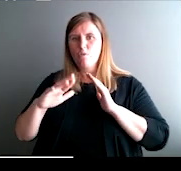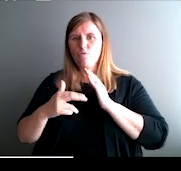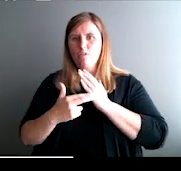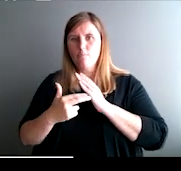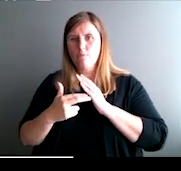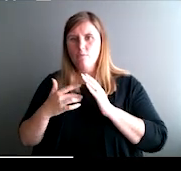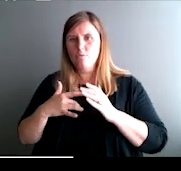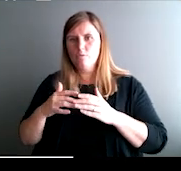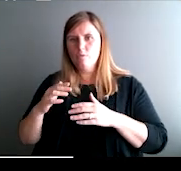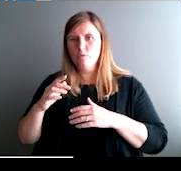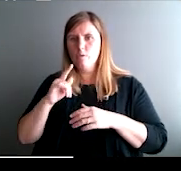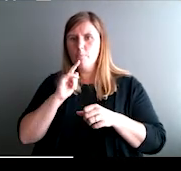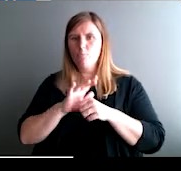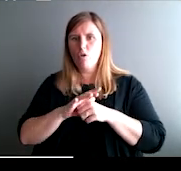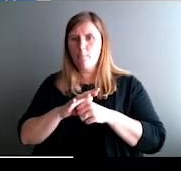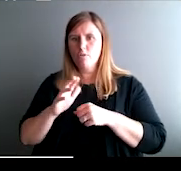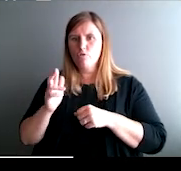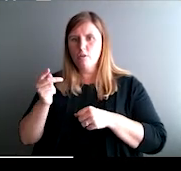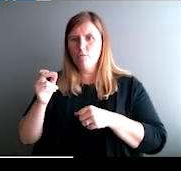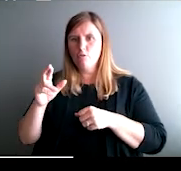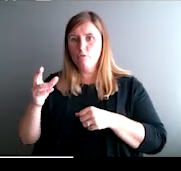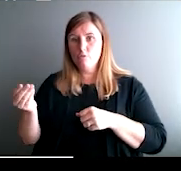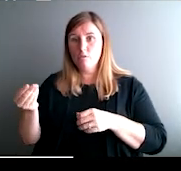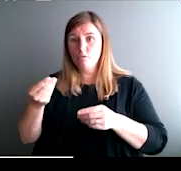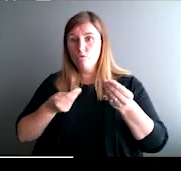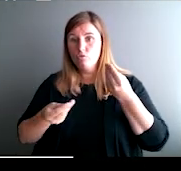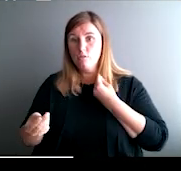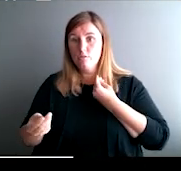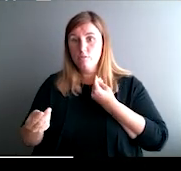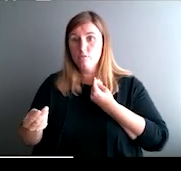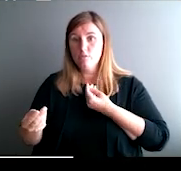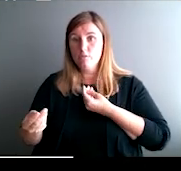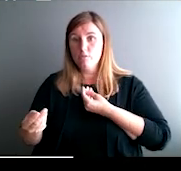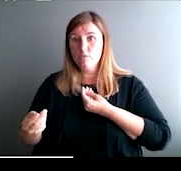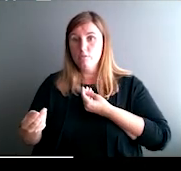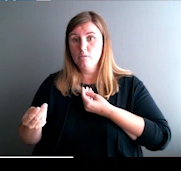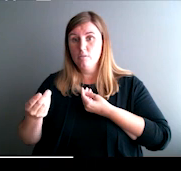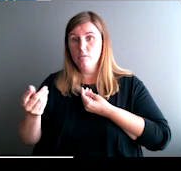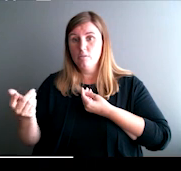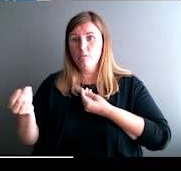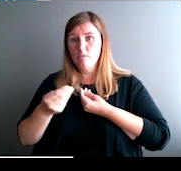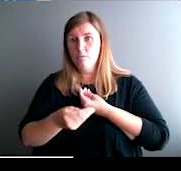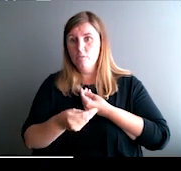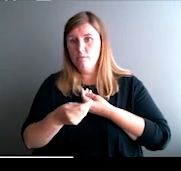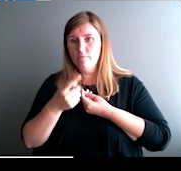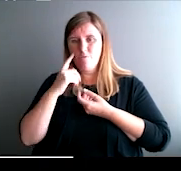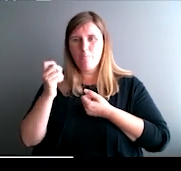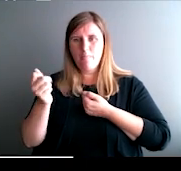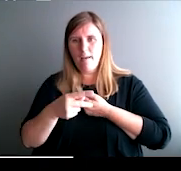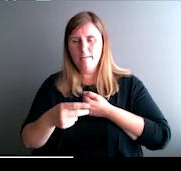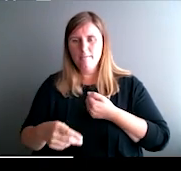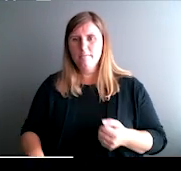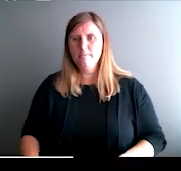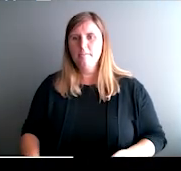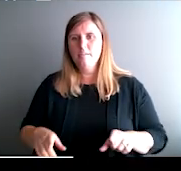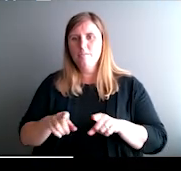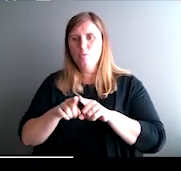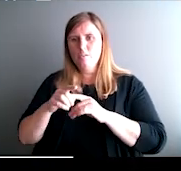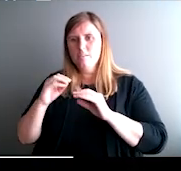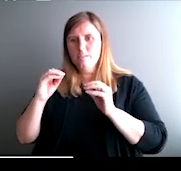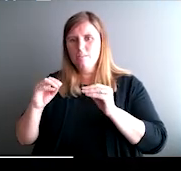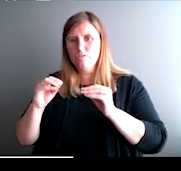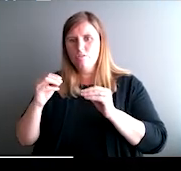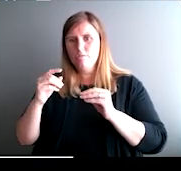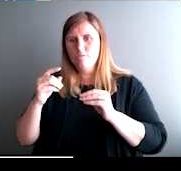Generally, you use a little promise reinforcer. Here, let's trade. I'll give you this for some candy, and then you can have it right back. As well as teaching